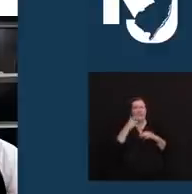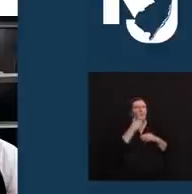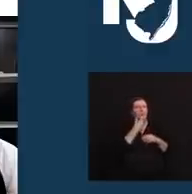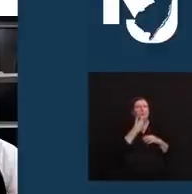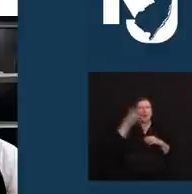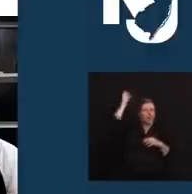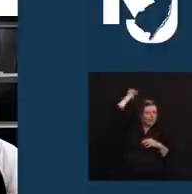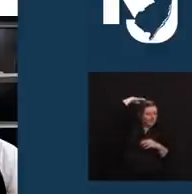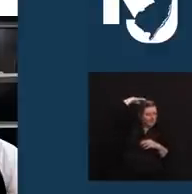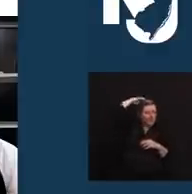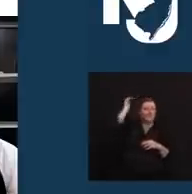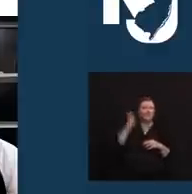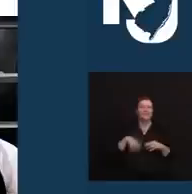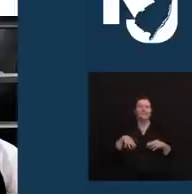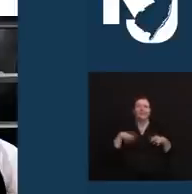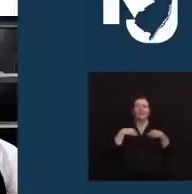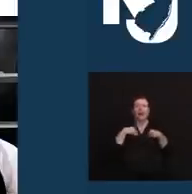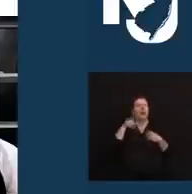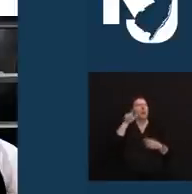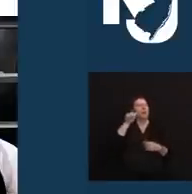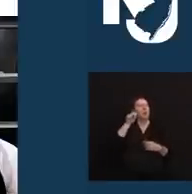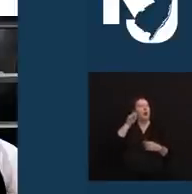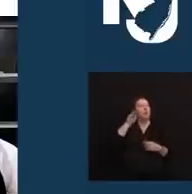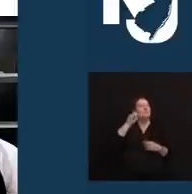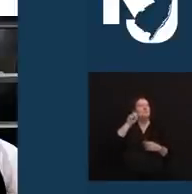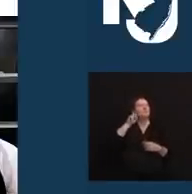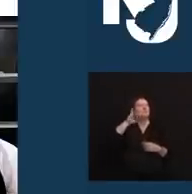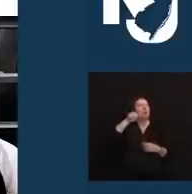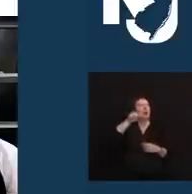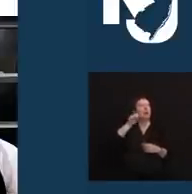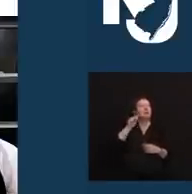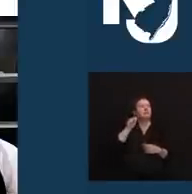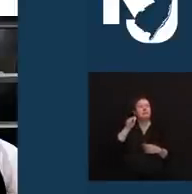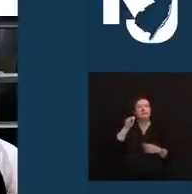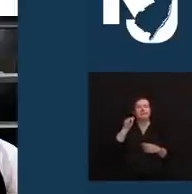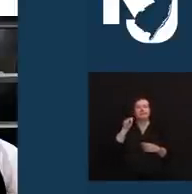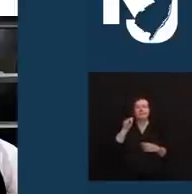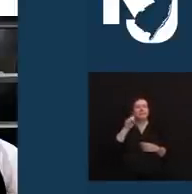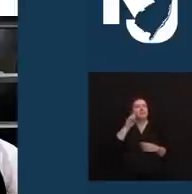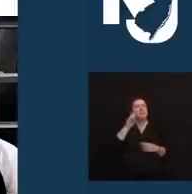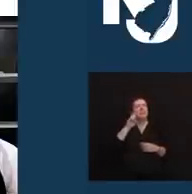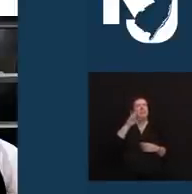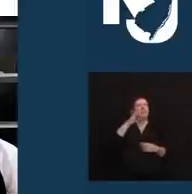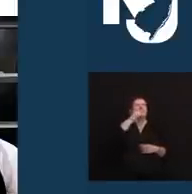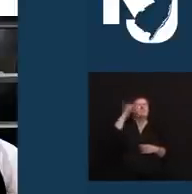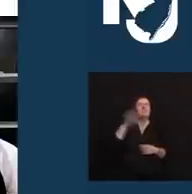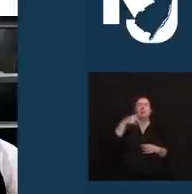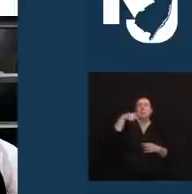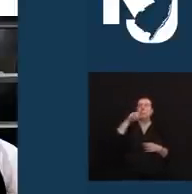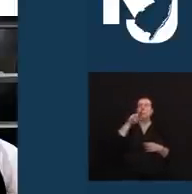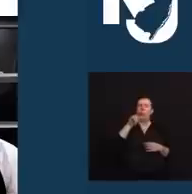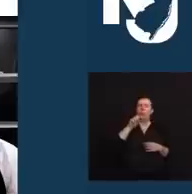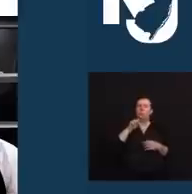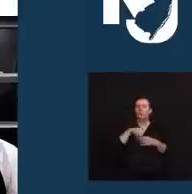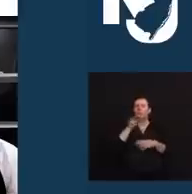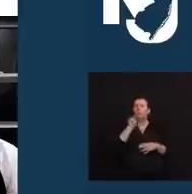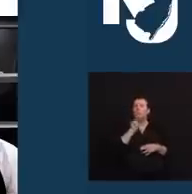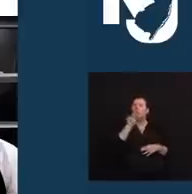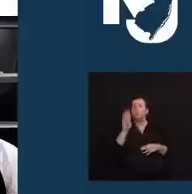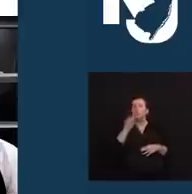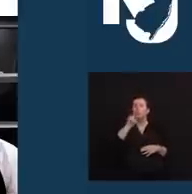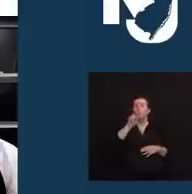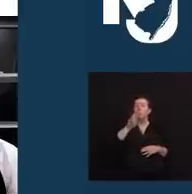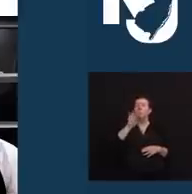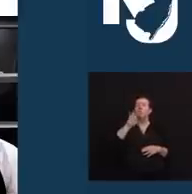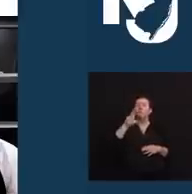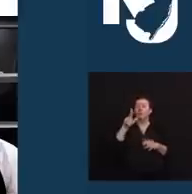Marias Delicias Poblanas, a Mexican restaurant in New Brunswick. Maria and her husband